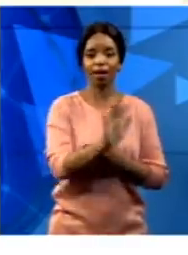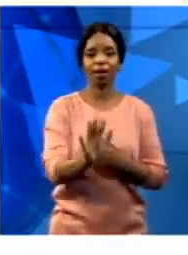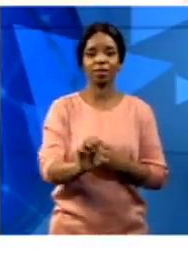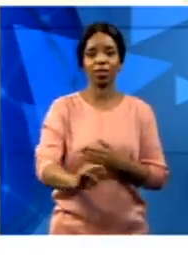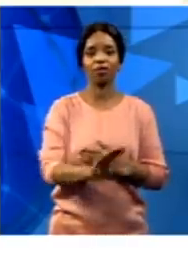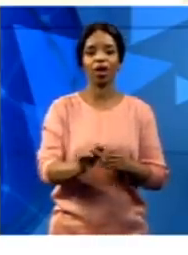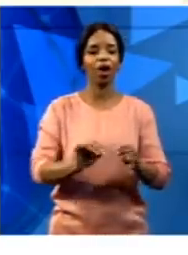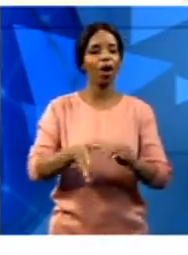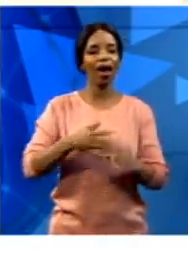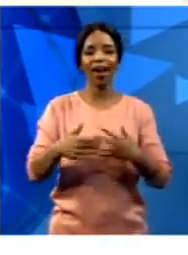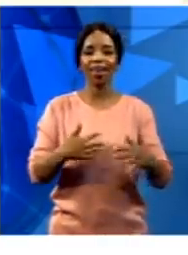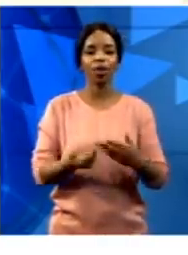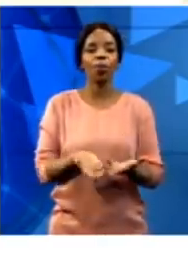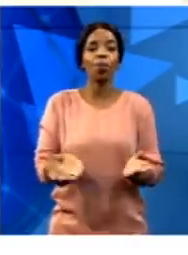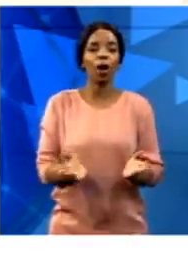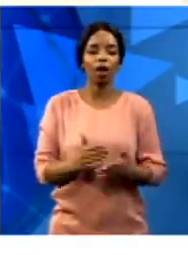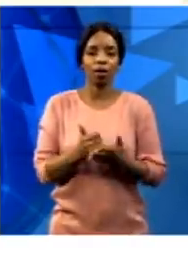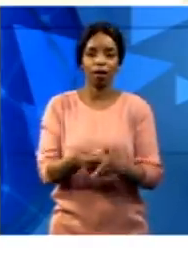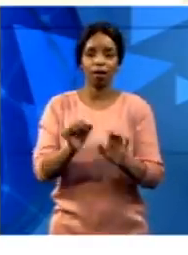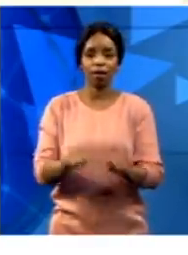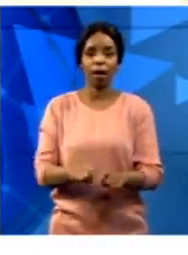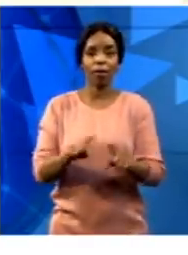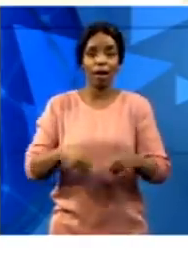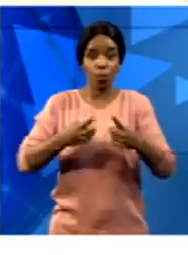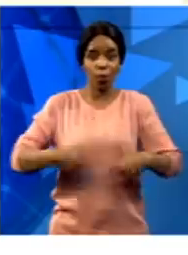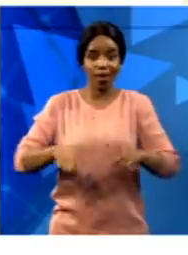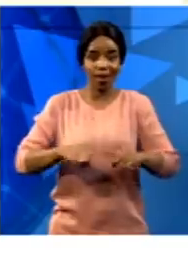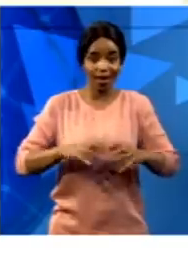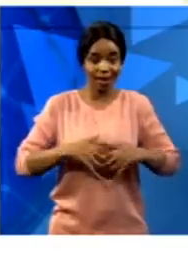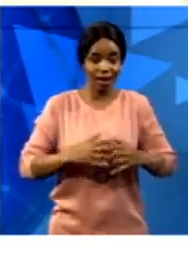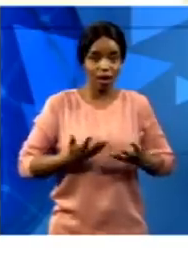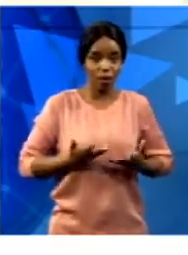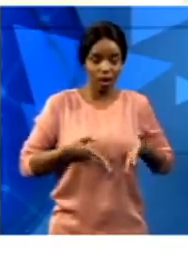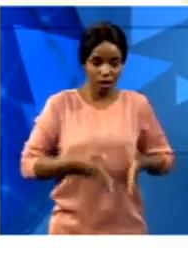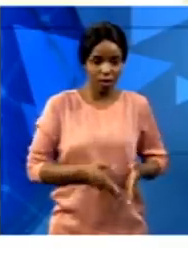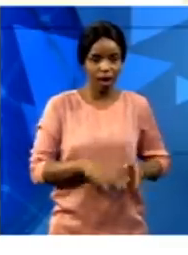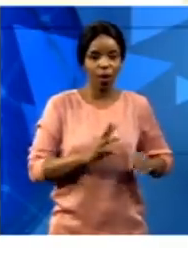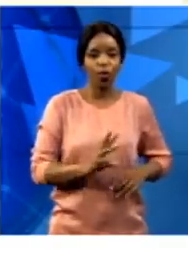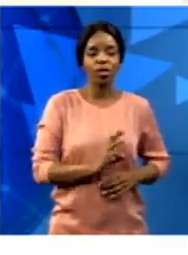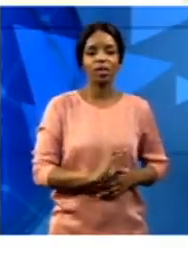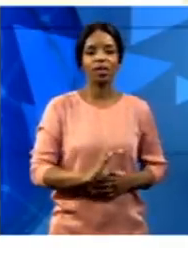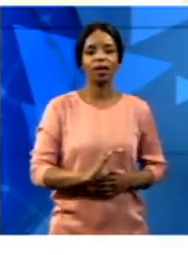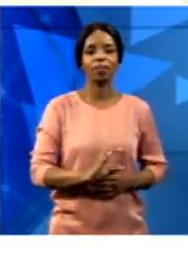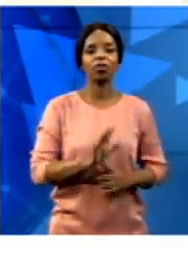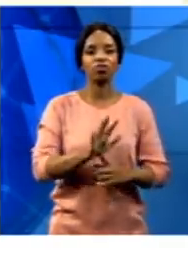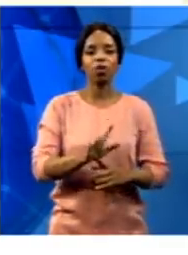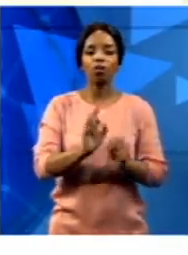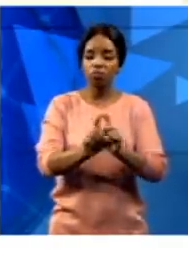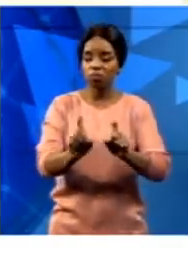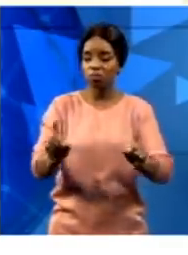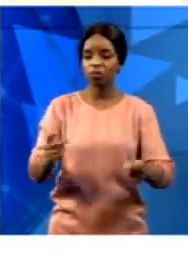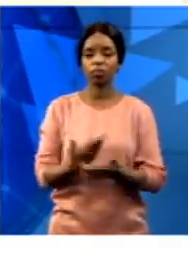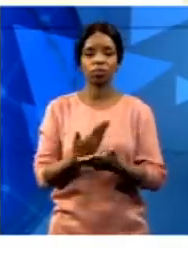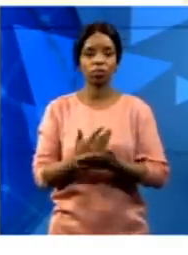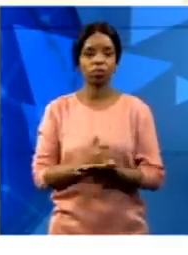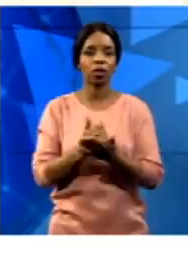ways the Western Cape is able to show how companies across South Africa can navigate this crisis. And we're all